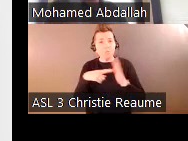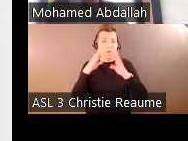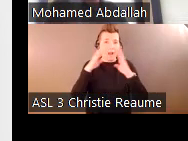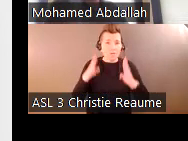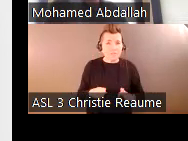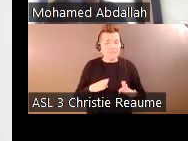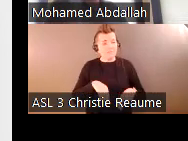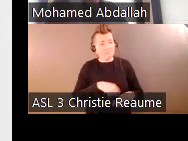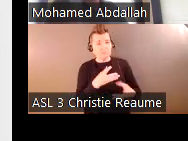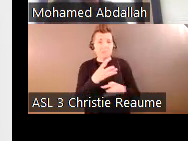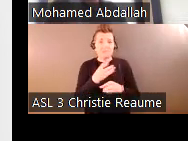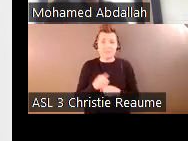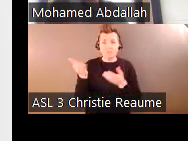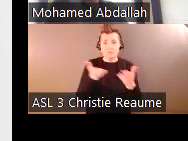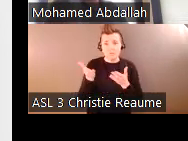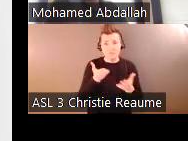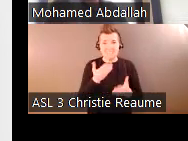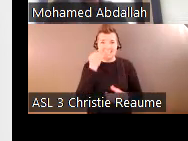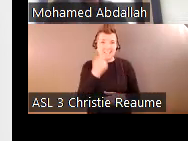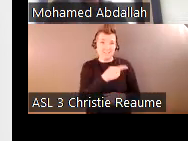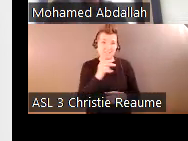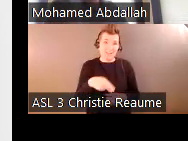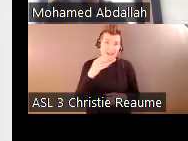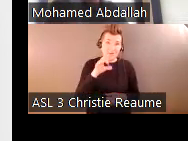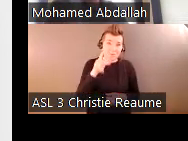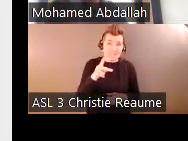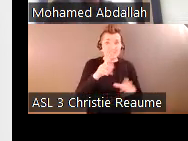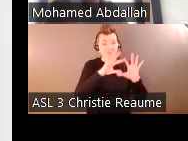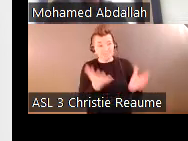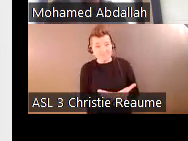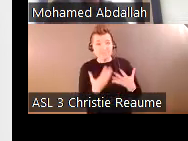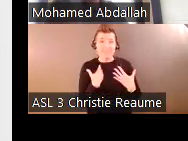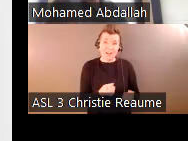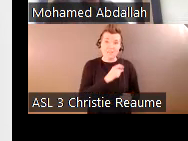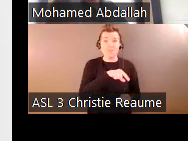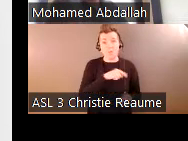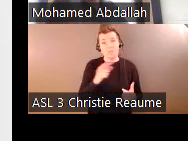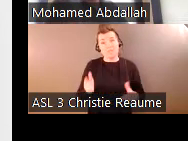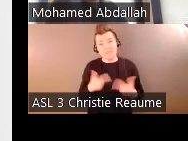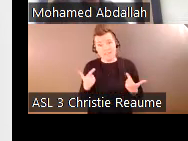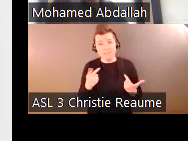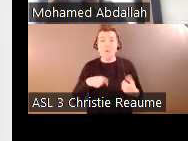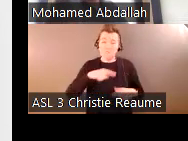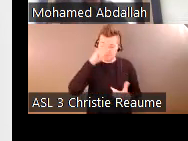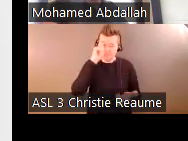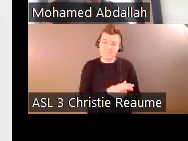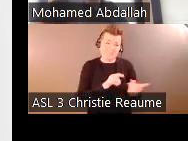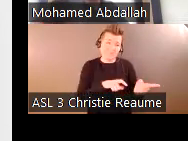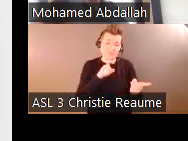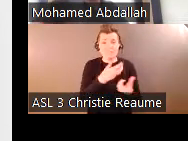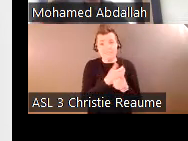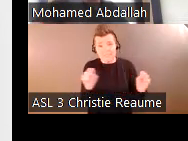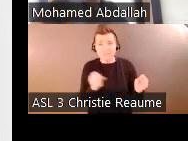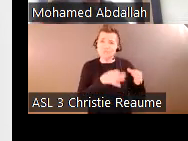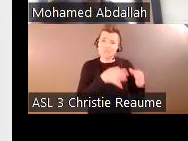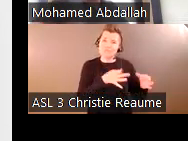reduce risk to well-being and promote quality of life. We believe that all seniors have the right to feel safe, to feel healthy, and to make choices about their own lives.